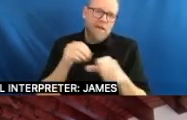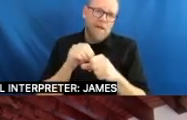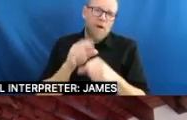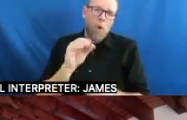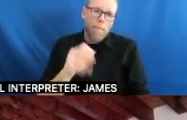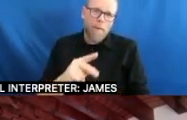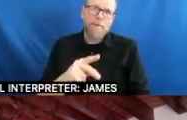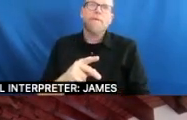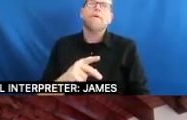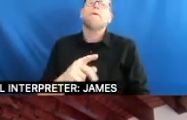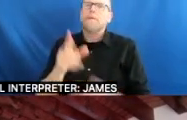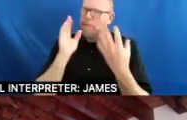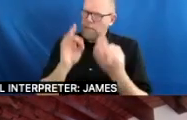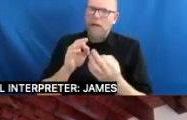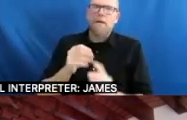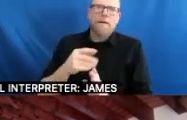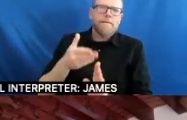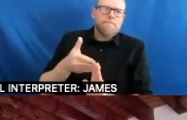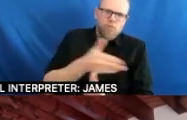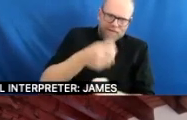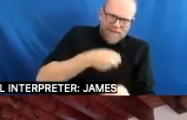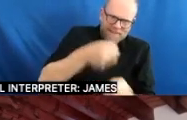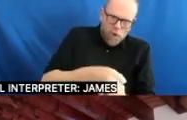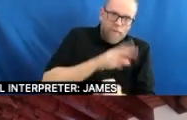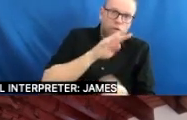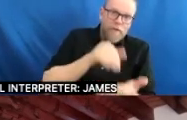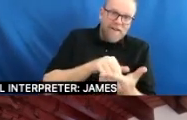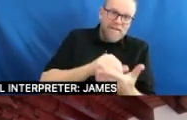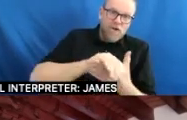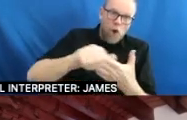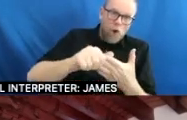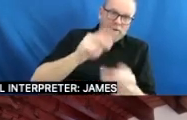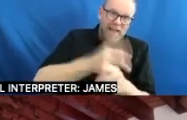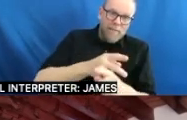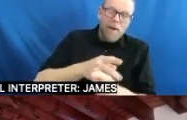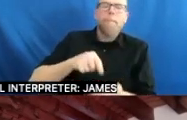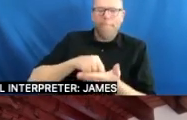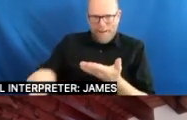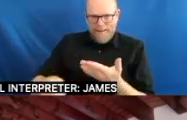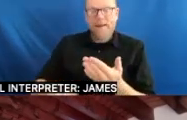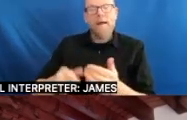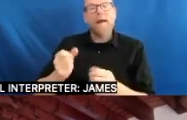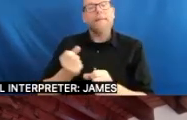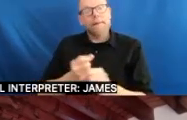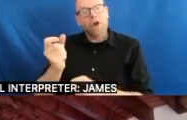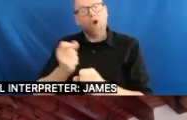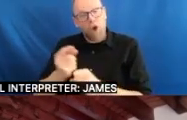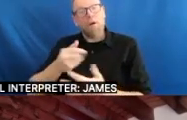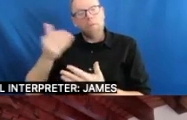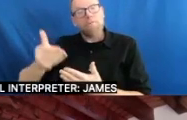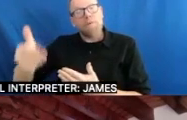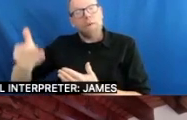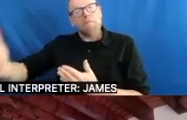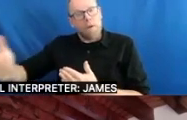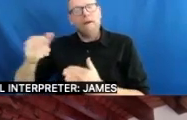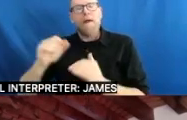cooperative. They paid Bashful that $4,000 and so on. And so year over year, this is the way that this